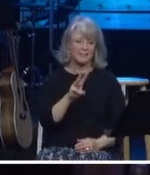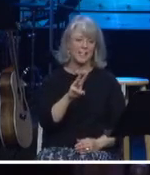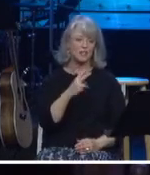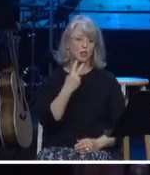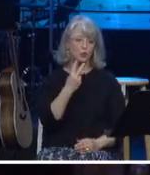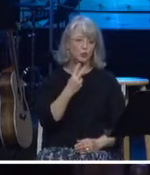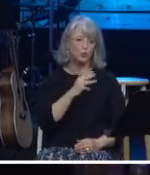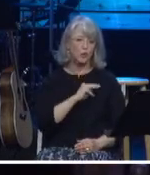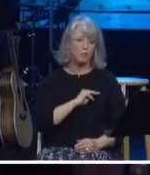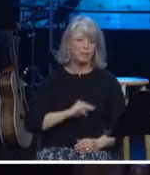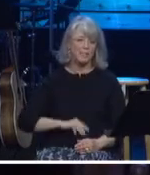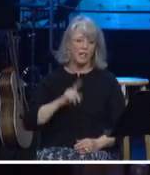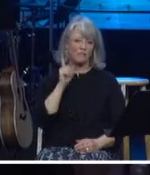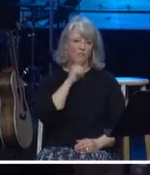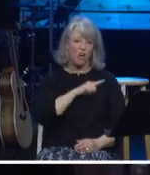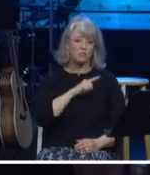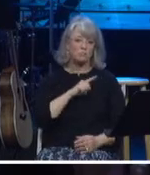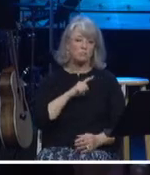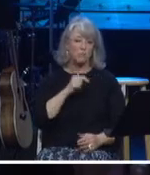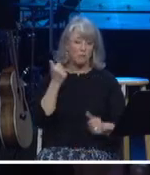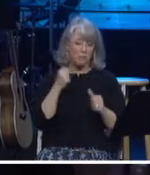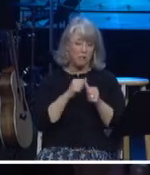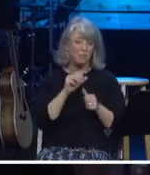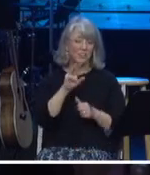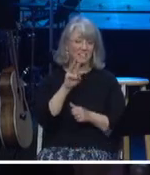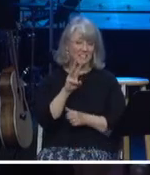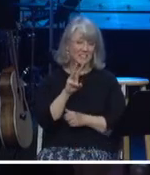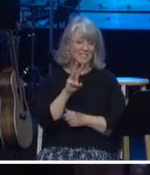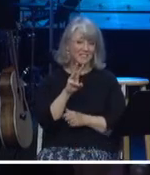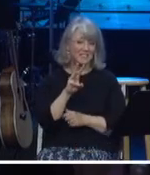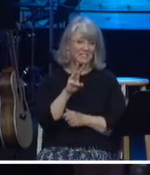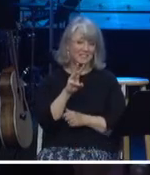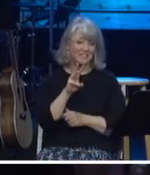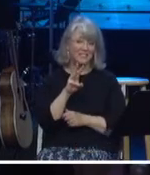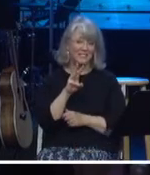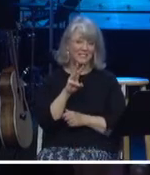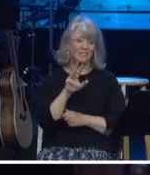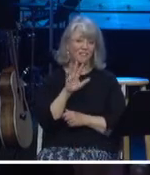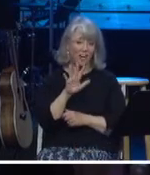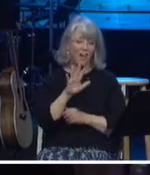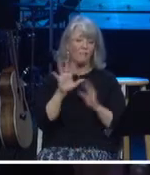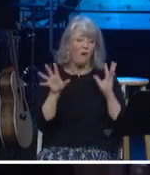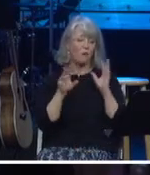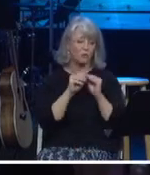these messiahs, but again, there's 61 others that come on the scene.